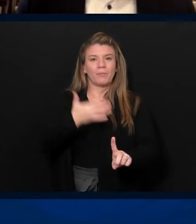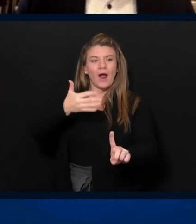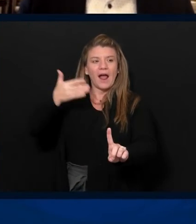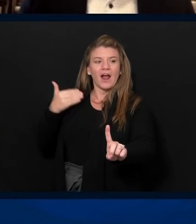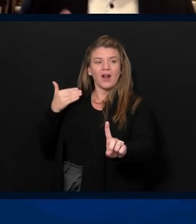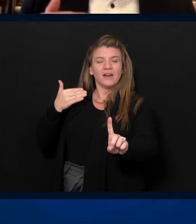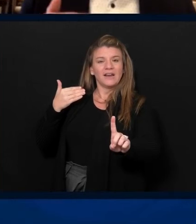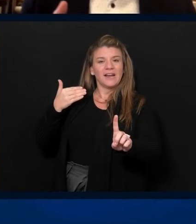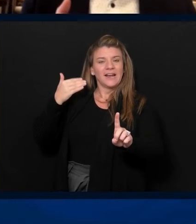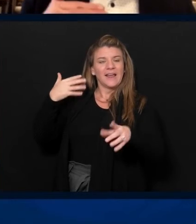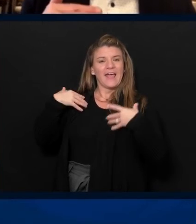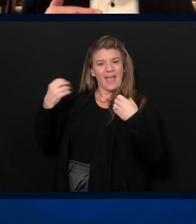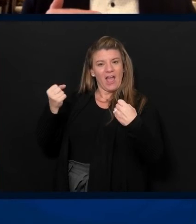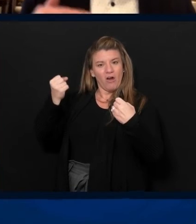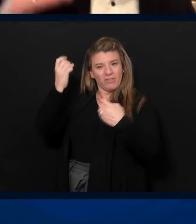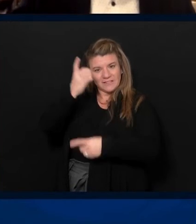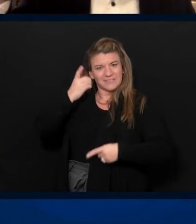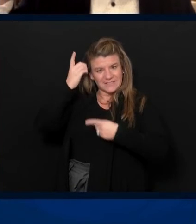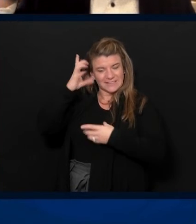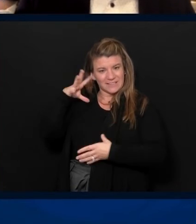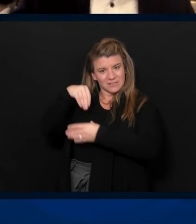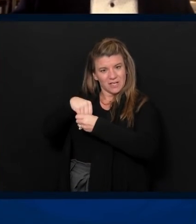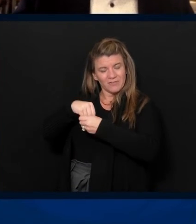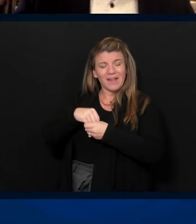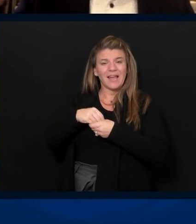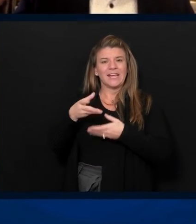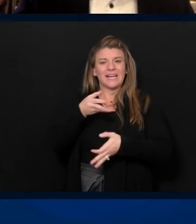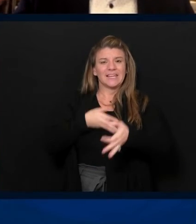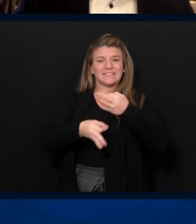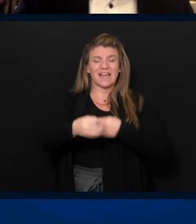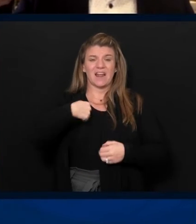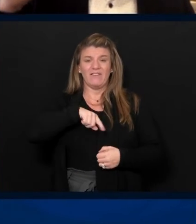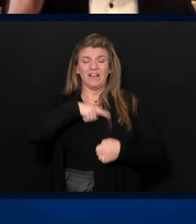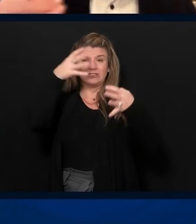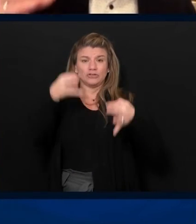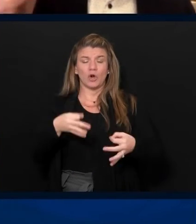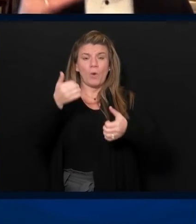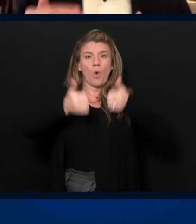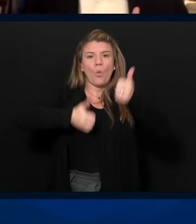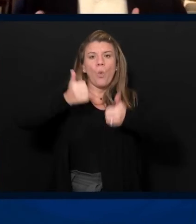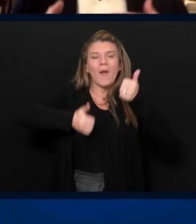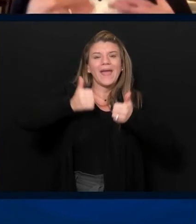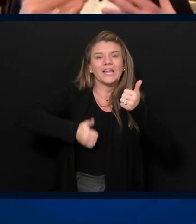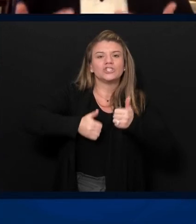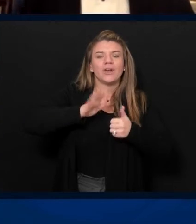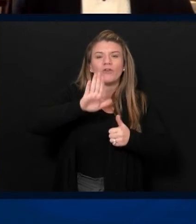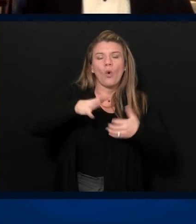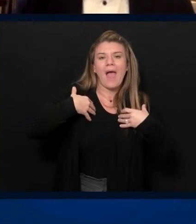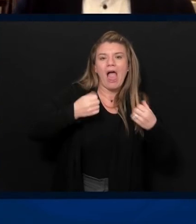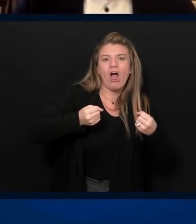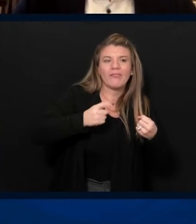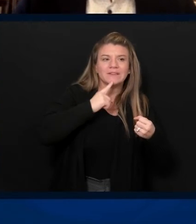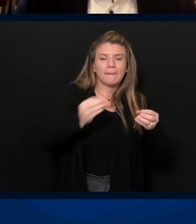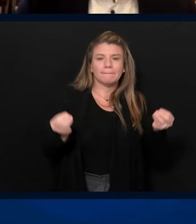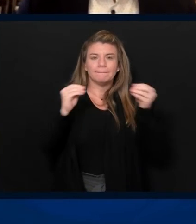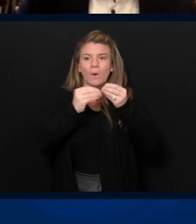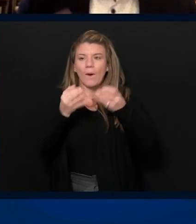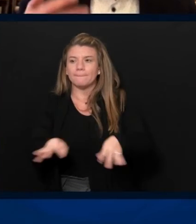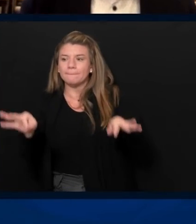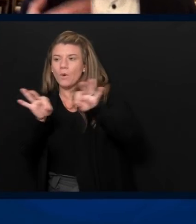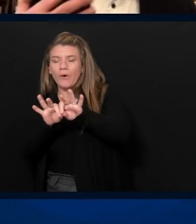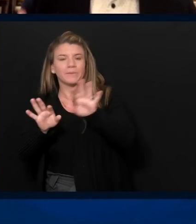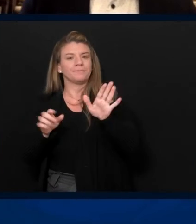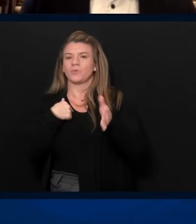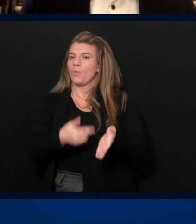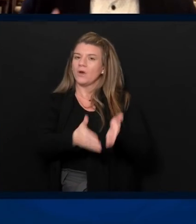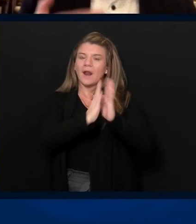conditions. But instead of us trying to determine which pre-existing health condition is more important than another, what we're going to do is we're going to ask